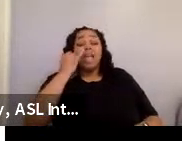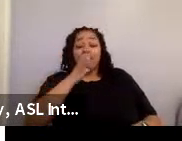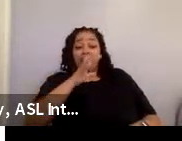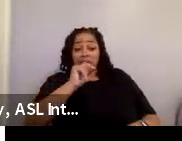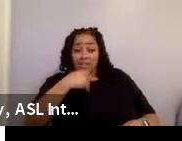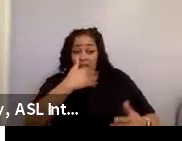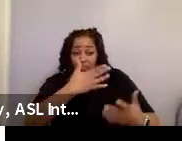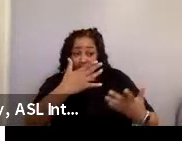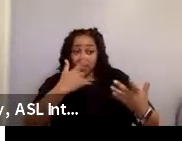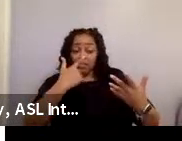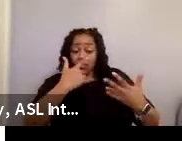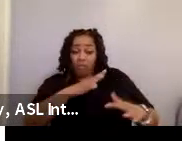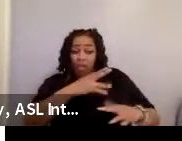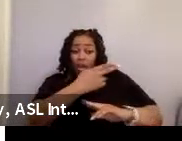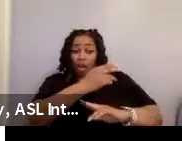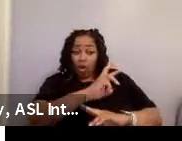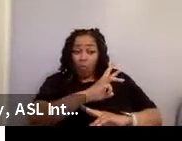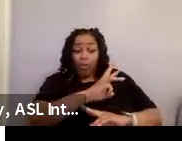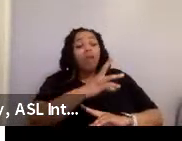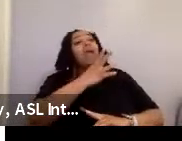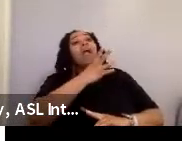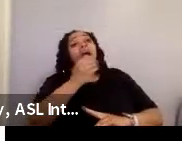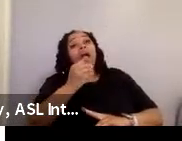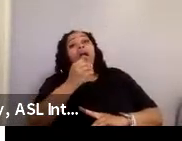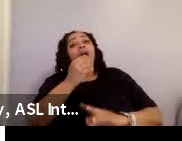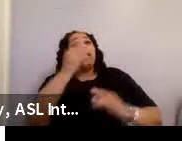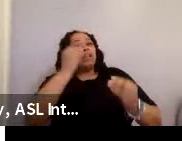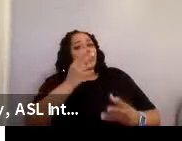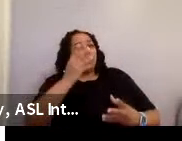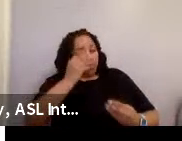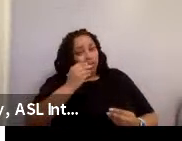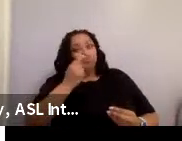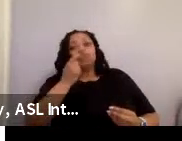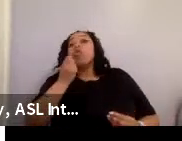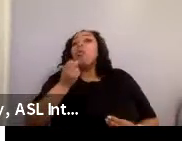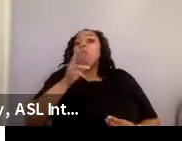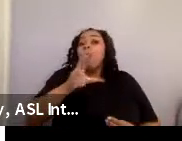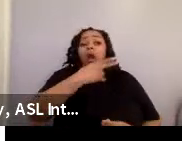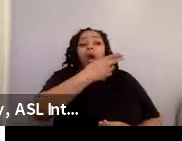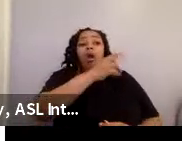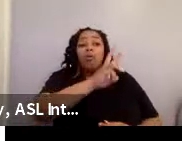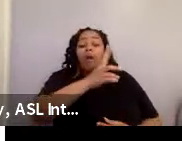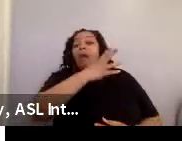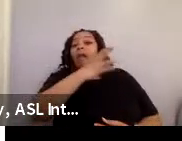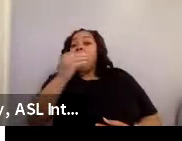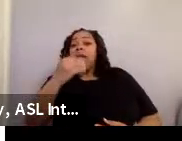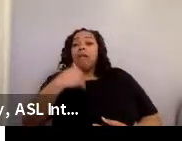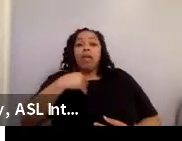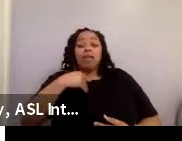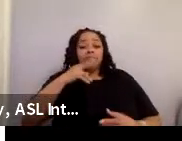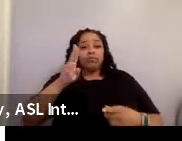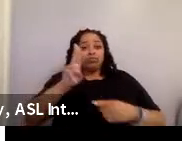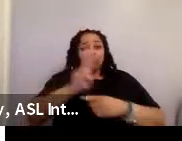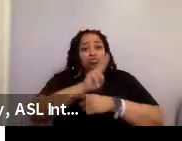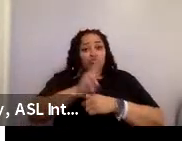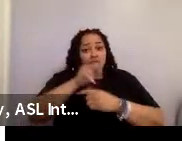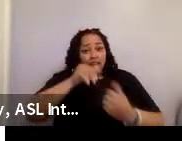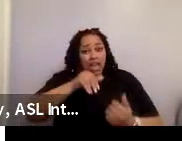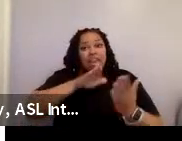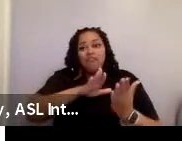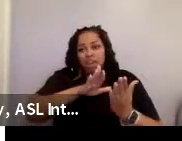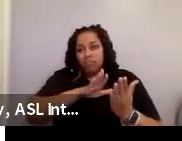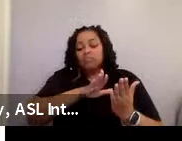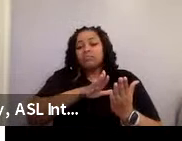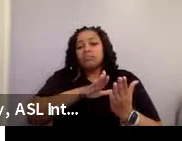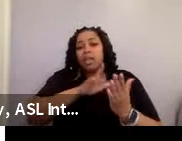are hardware and transmit information, or hardware and has a user interface, then